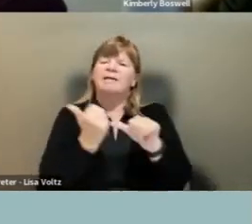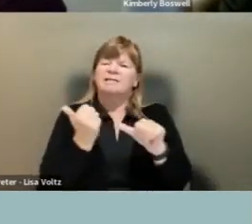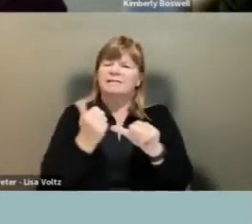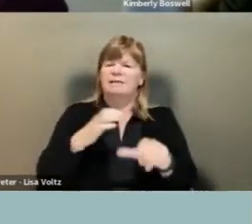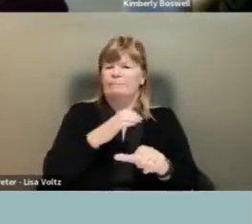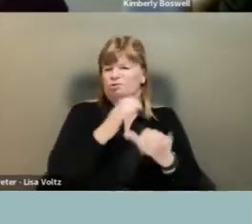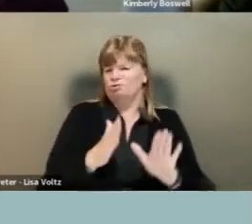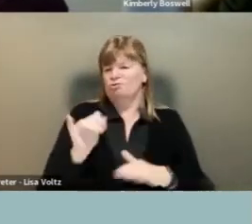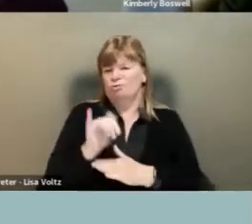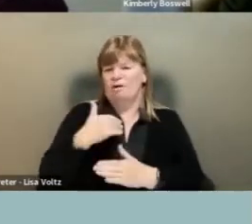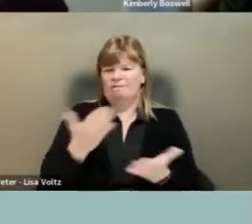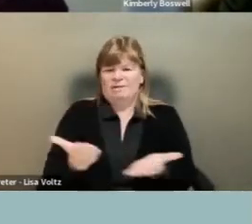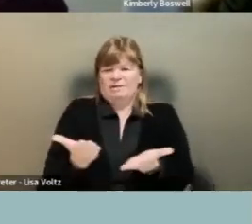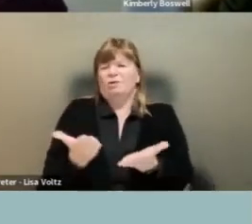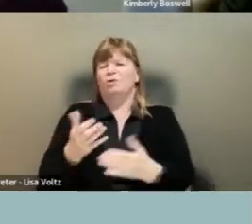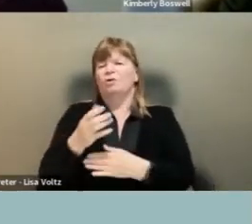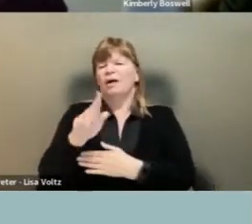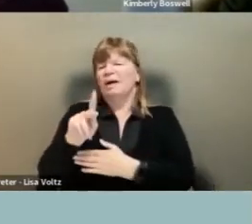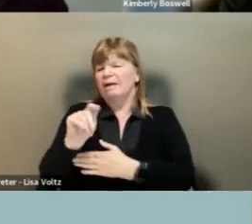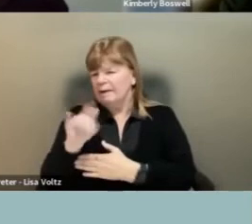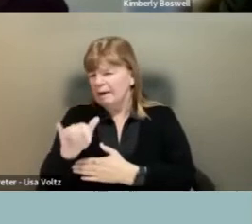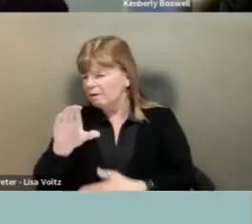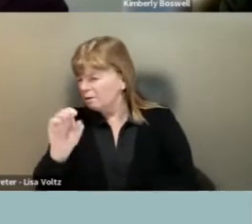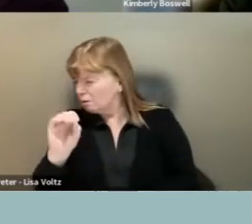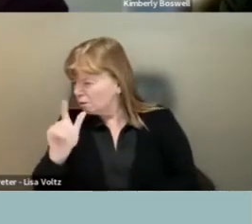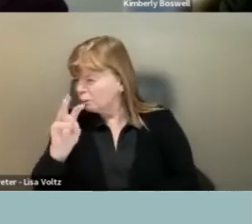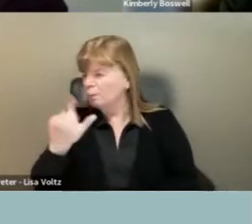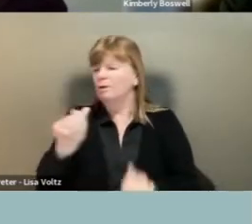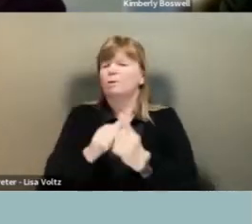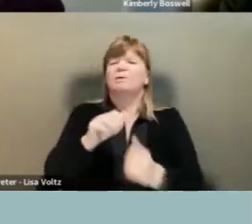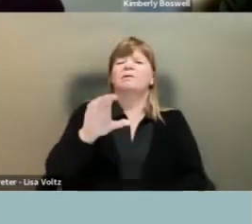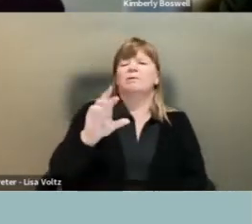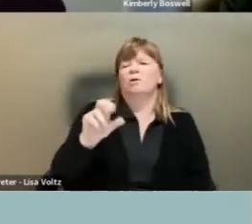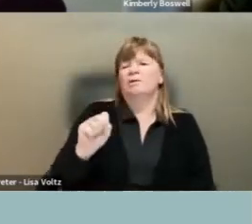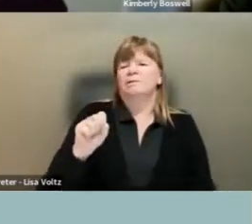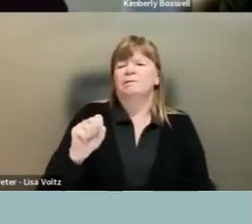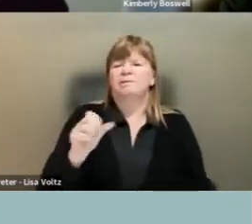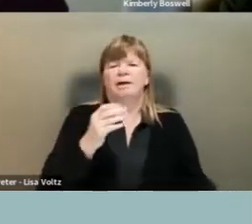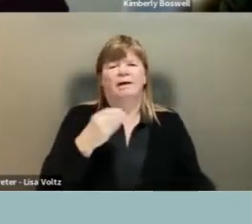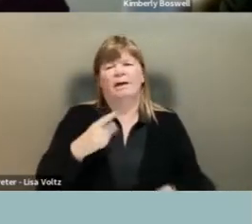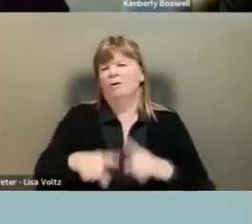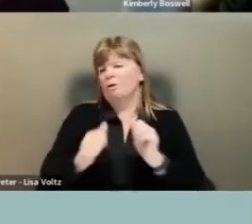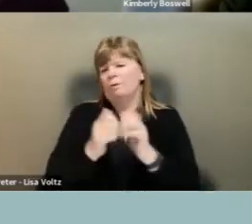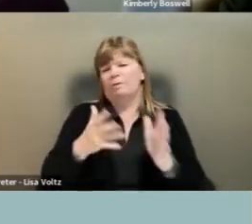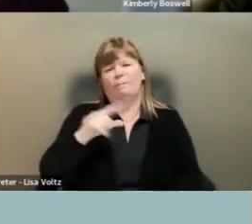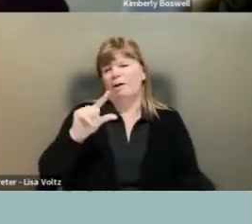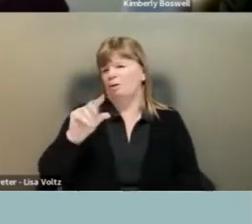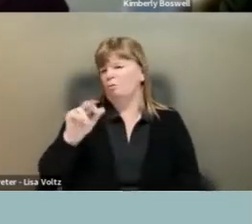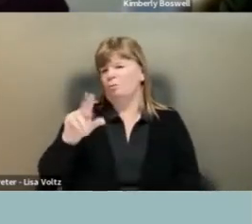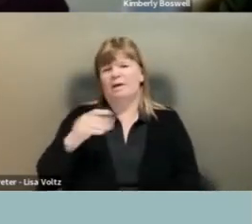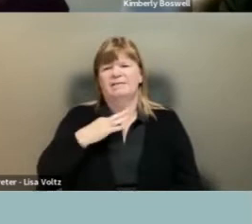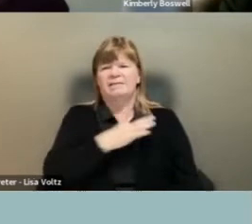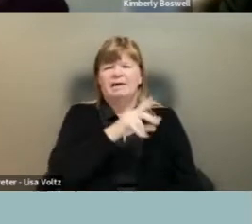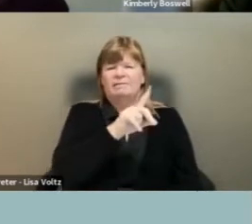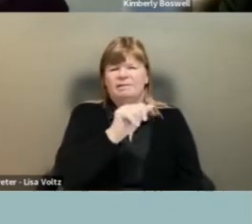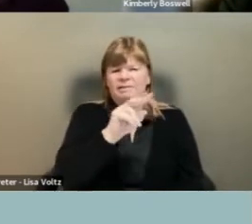that we have, Karen Jenkins and Kathy Caldwell with CRS. And I couldn't do it without my grant staff, David White,